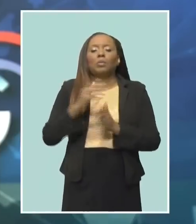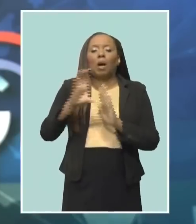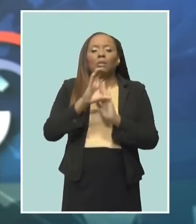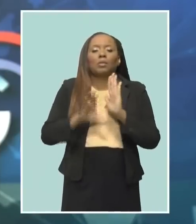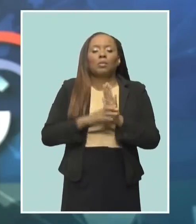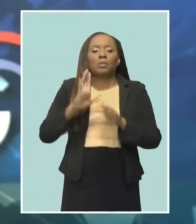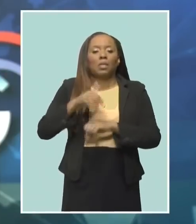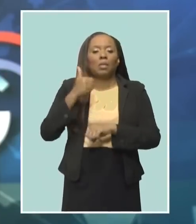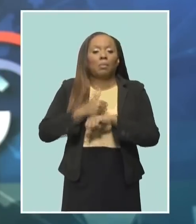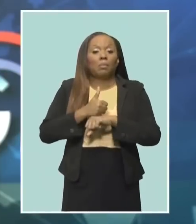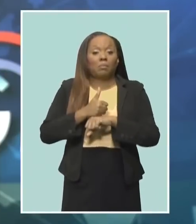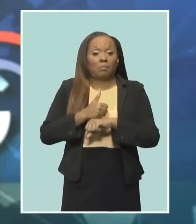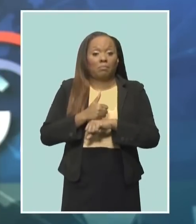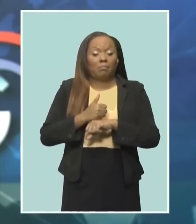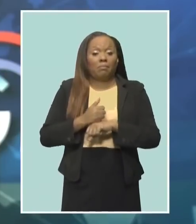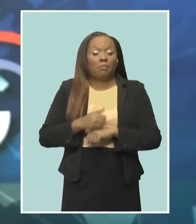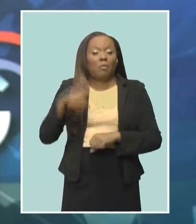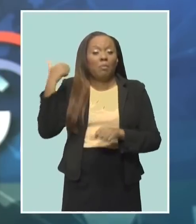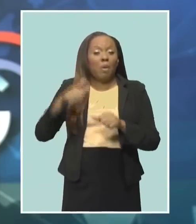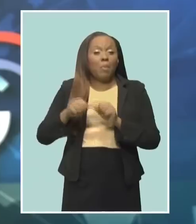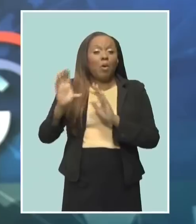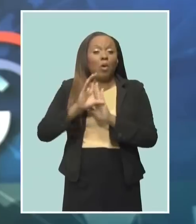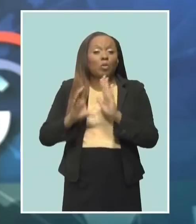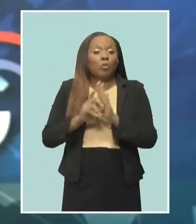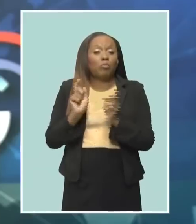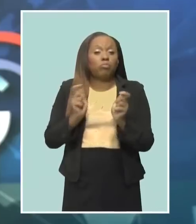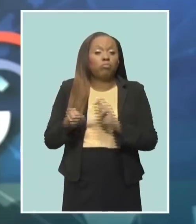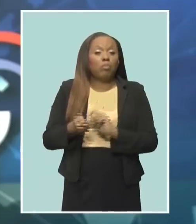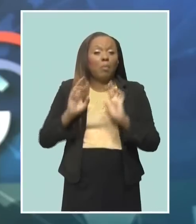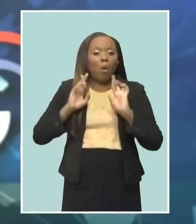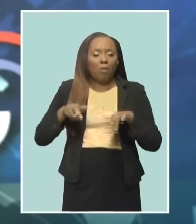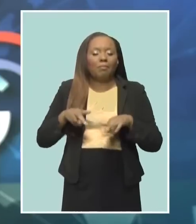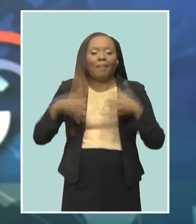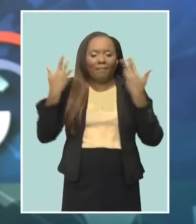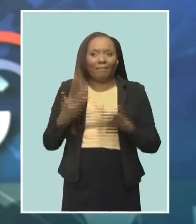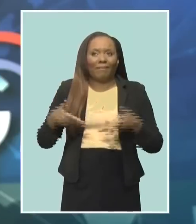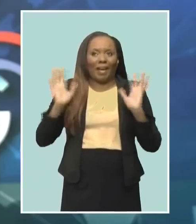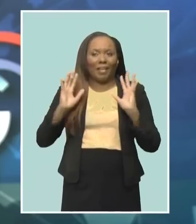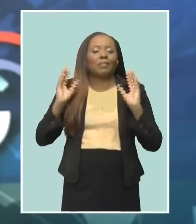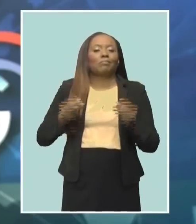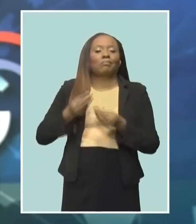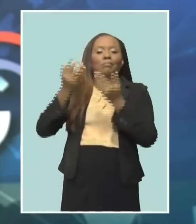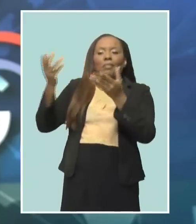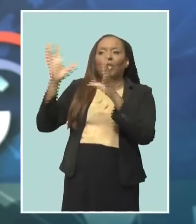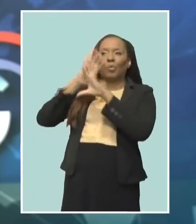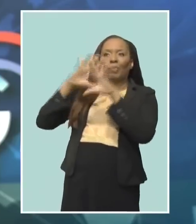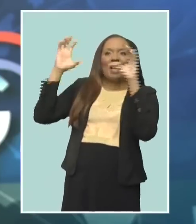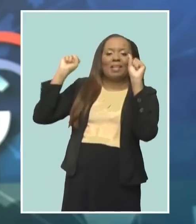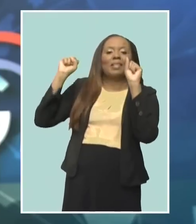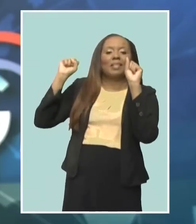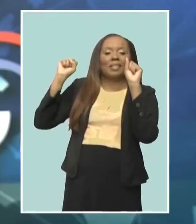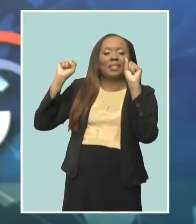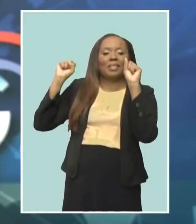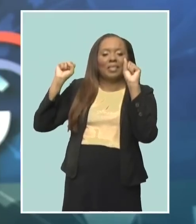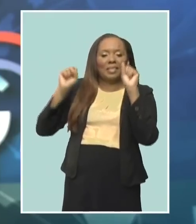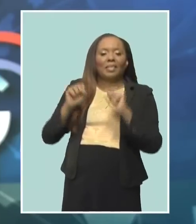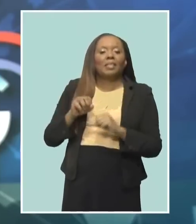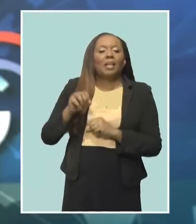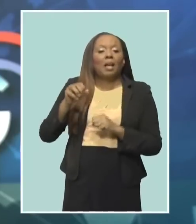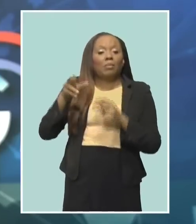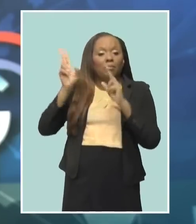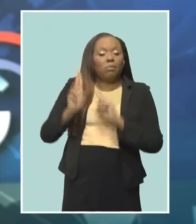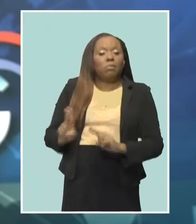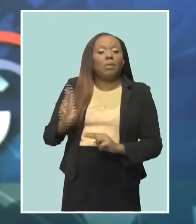highly anticipated Constitution Reform Report has been completed and handed over to the President of Barbados, Her Excellency the